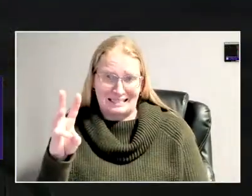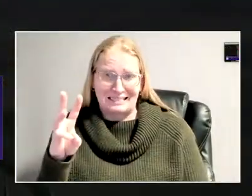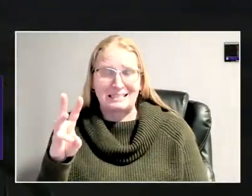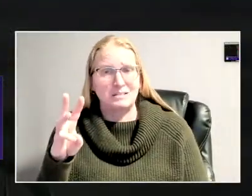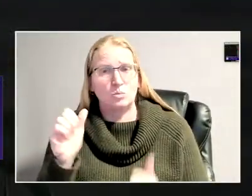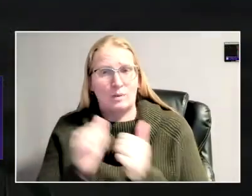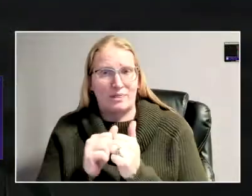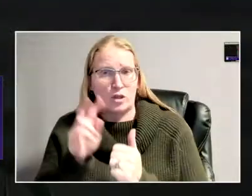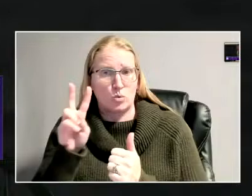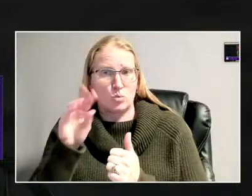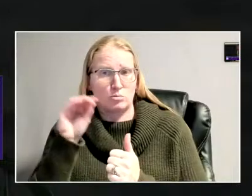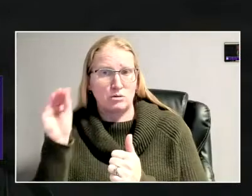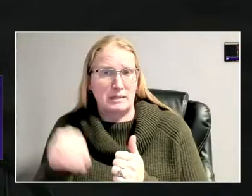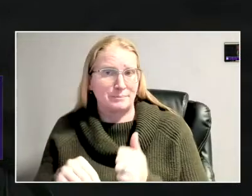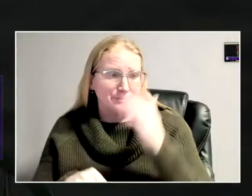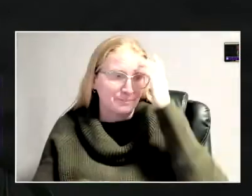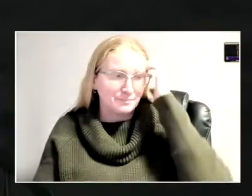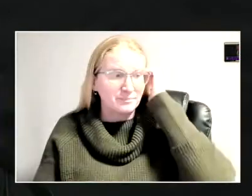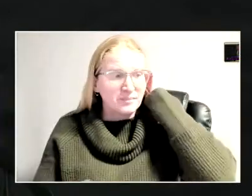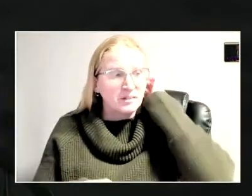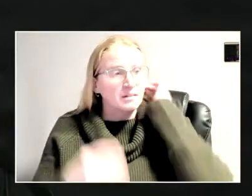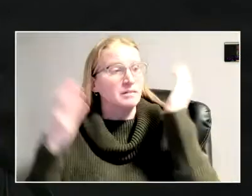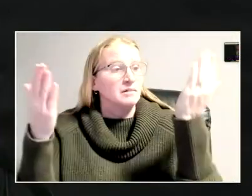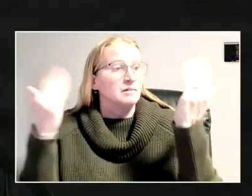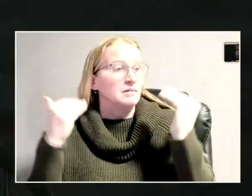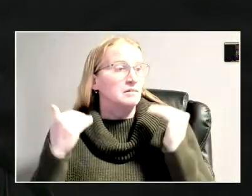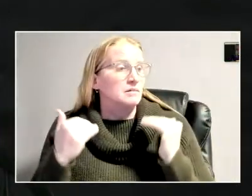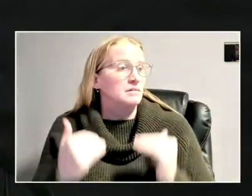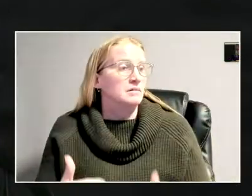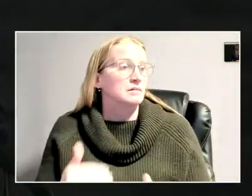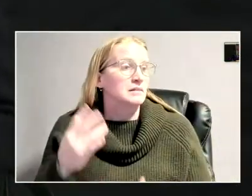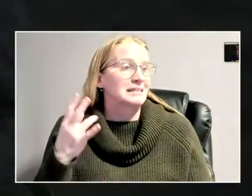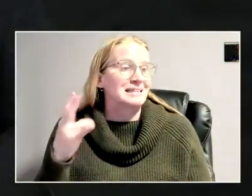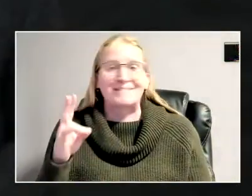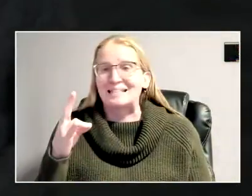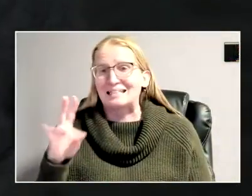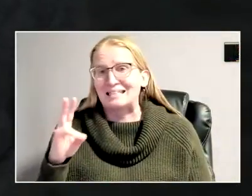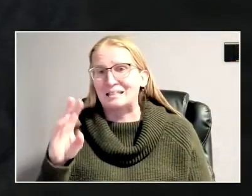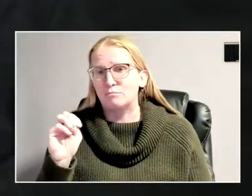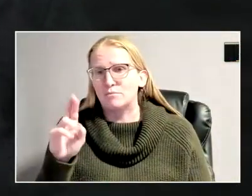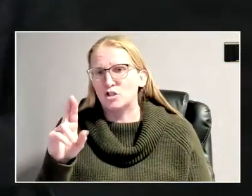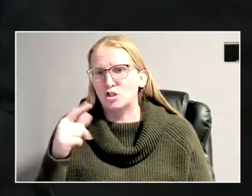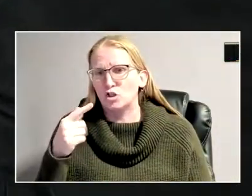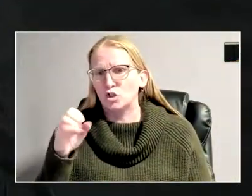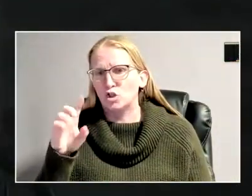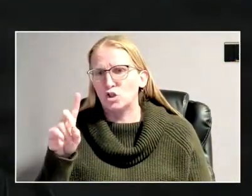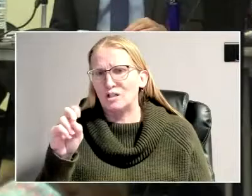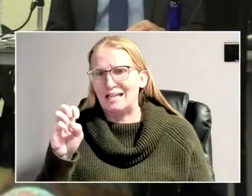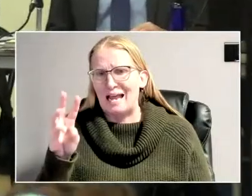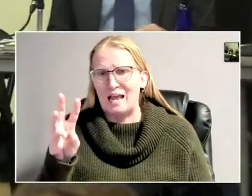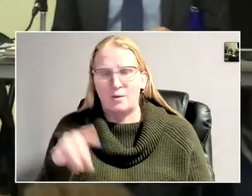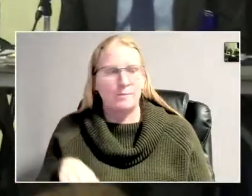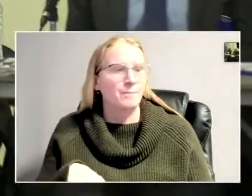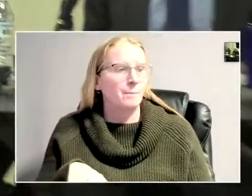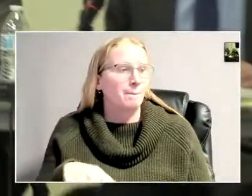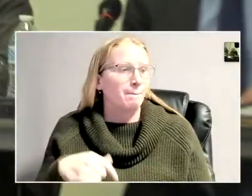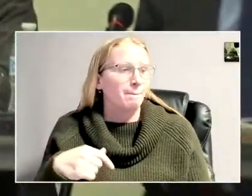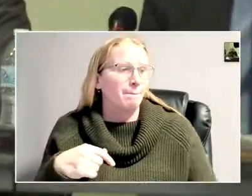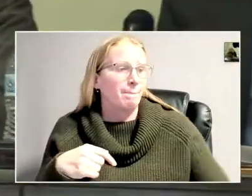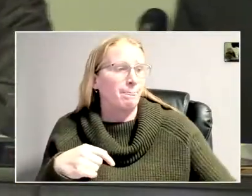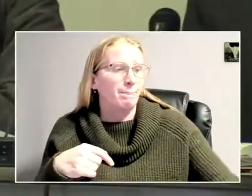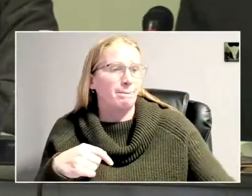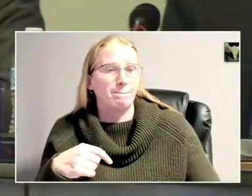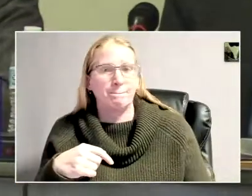amended moderator recognizes Mr good now on article 17 thank you Mr moderator uh I move to set the committee